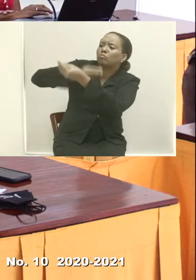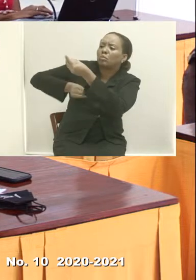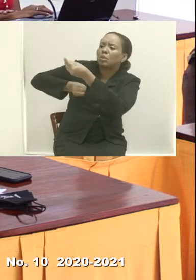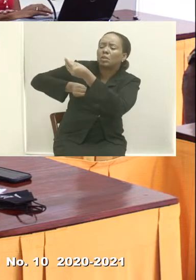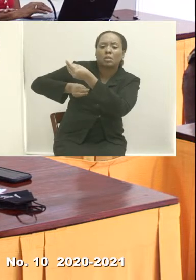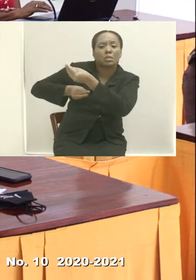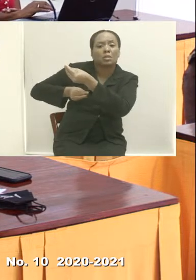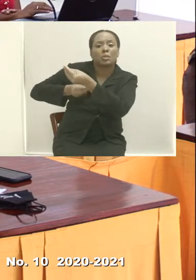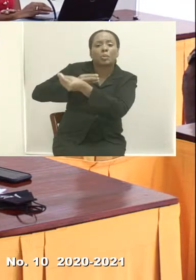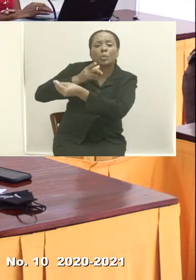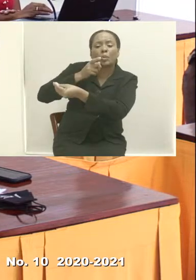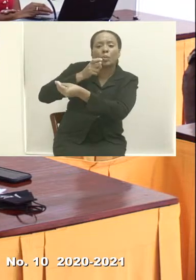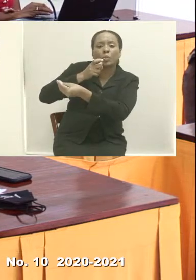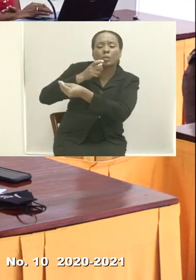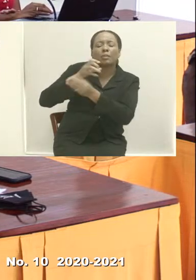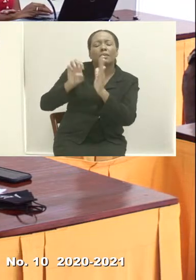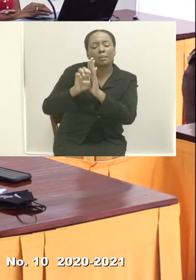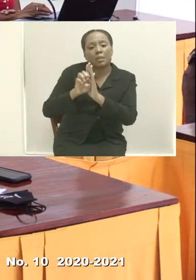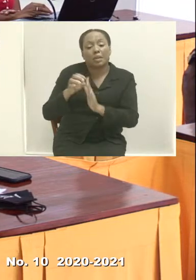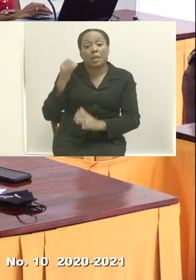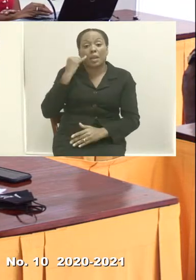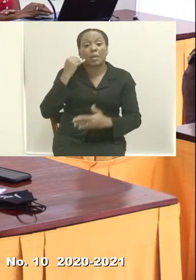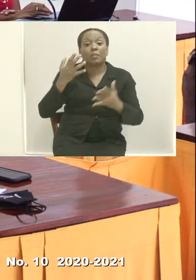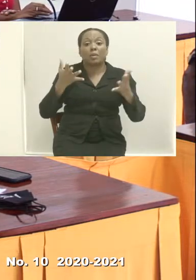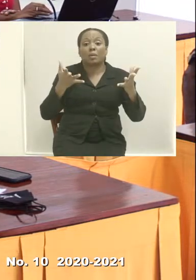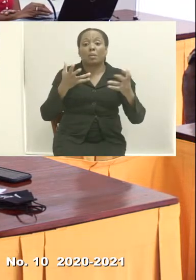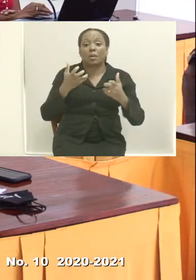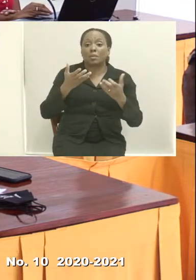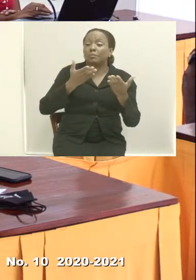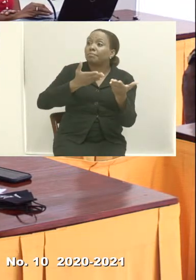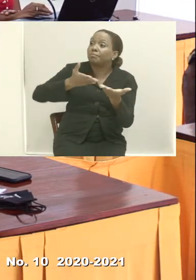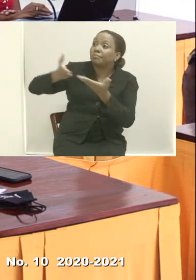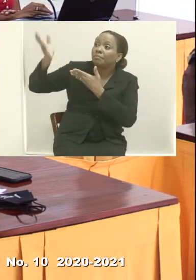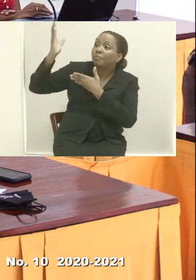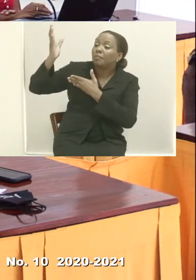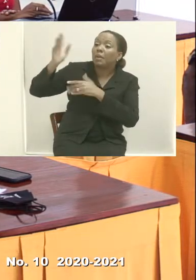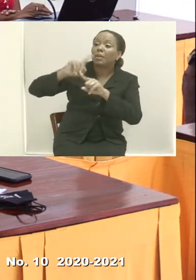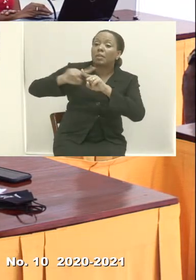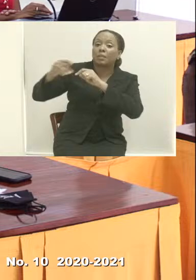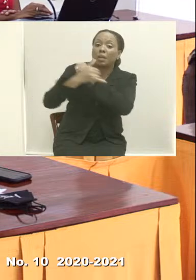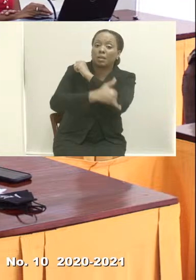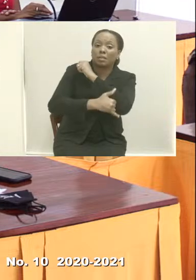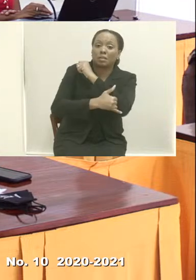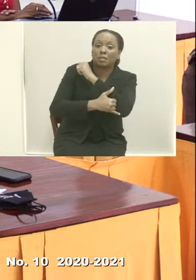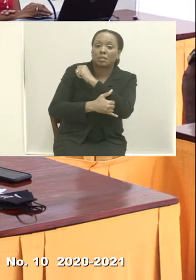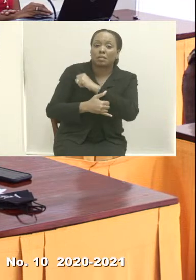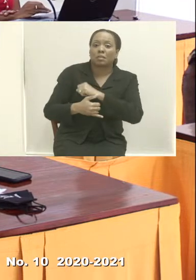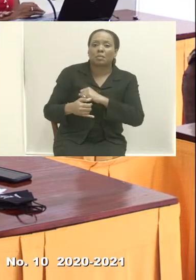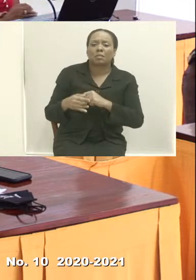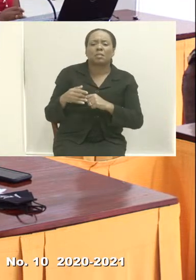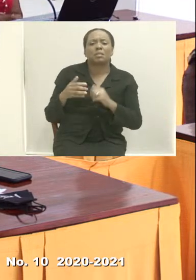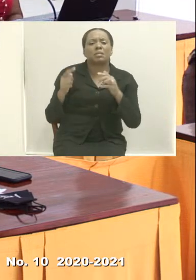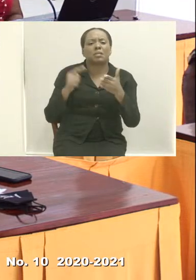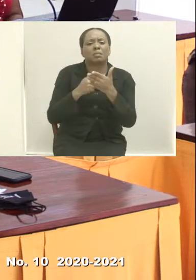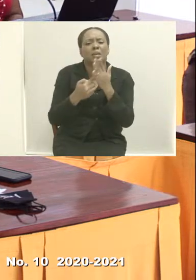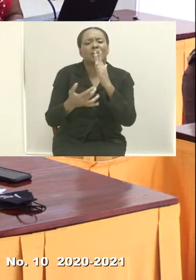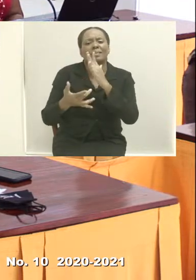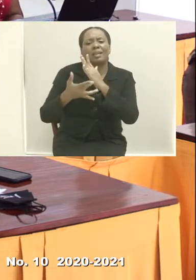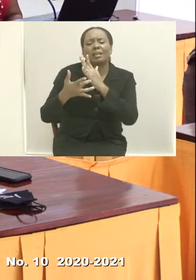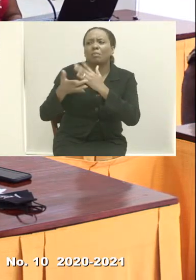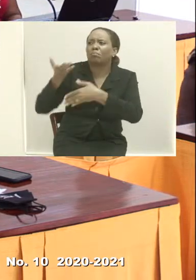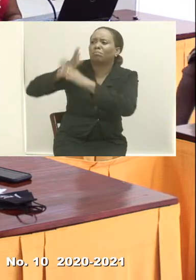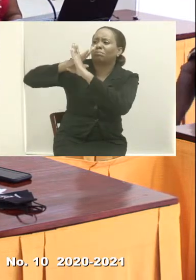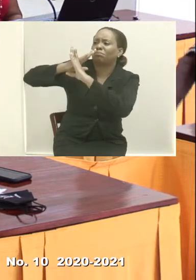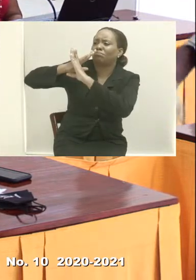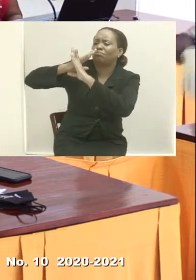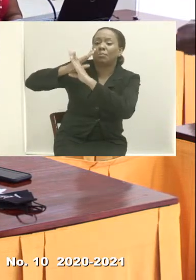want to sell a service overseas, or if you want to sell a good overseas, very often there will be technical barriers. You will be allowed to do it, but you have